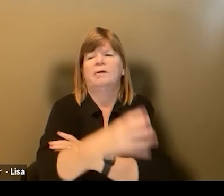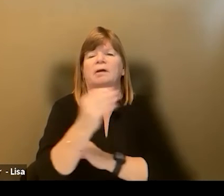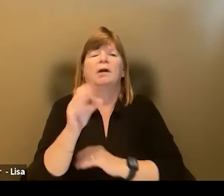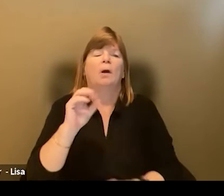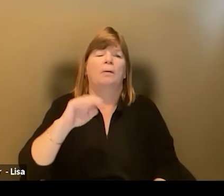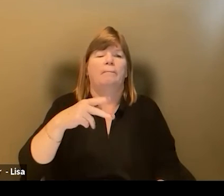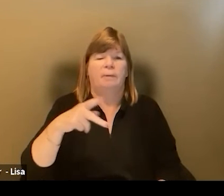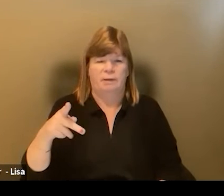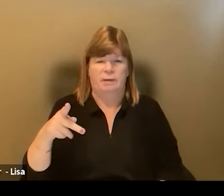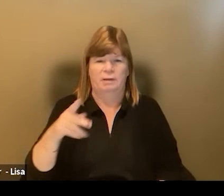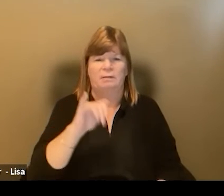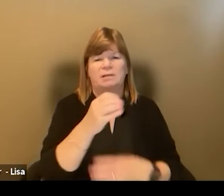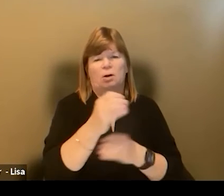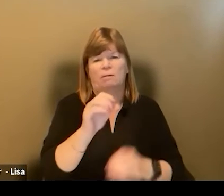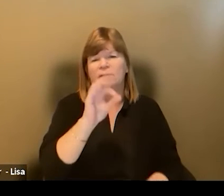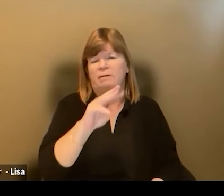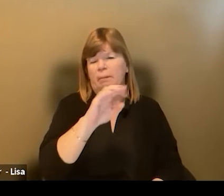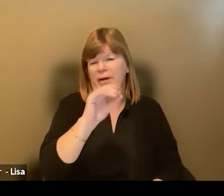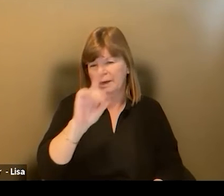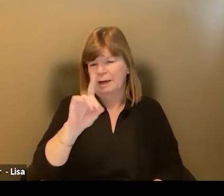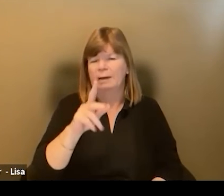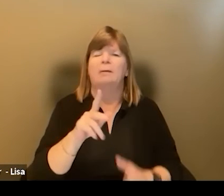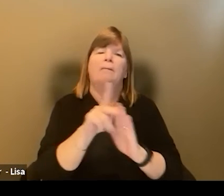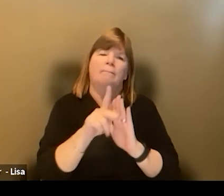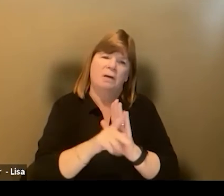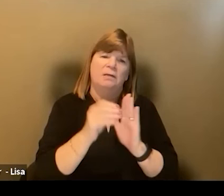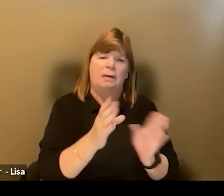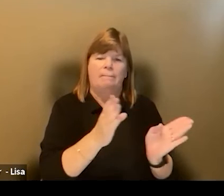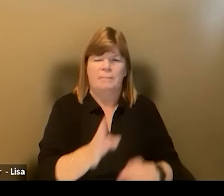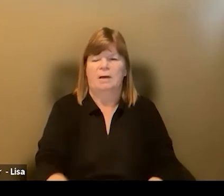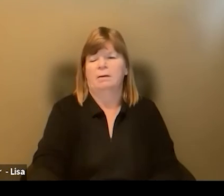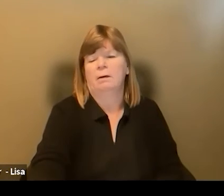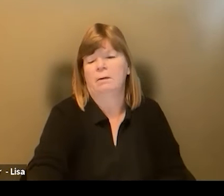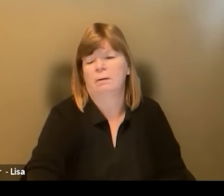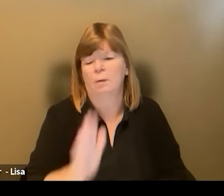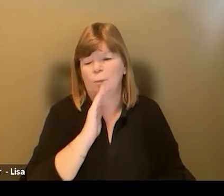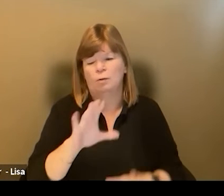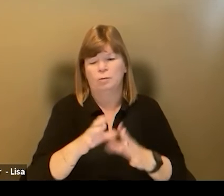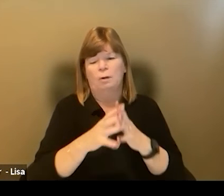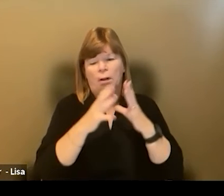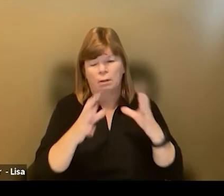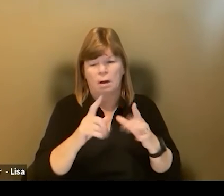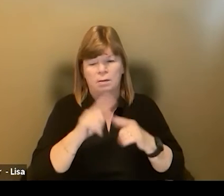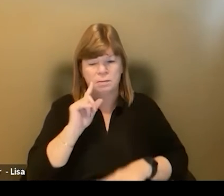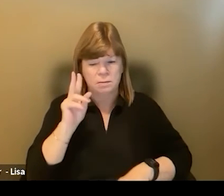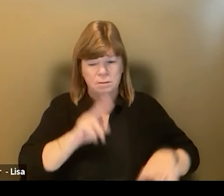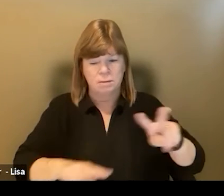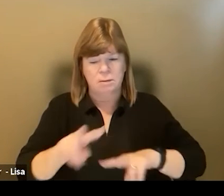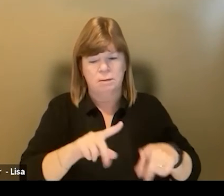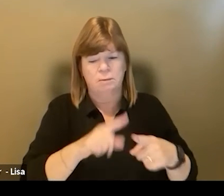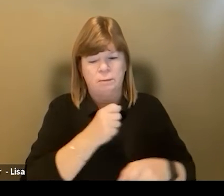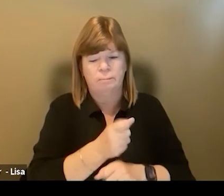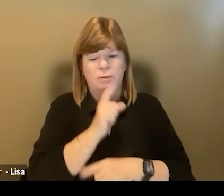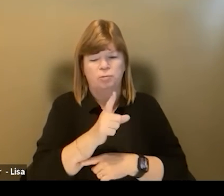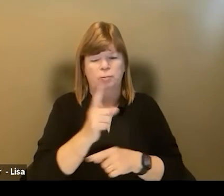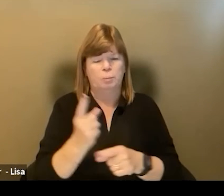And OMPP, which is the Office of Medicaid Policy and Planning, will conduct extensive monitoring to ensure